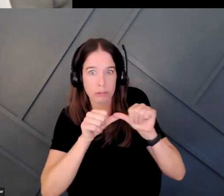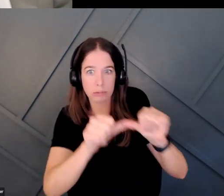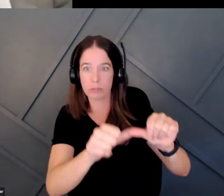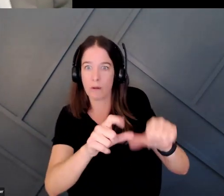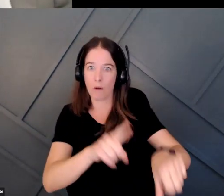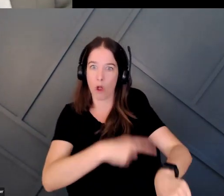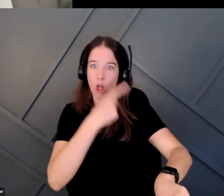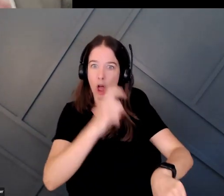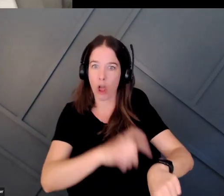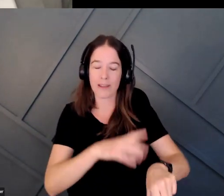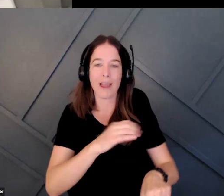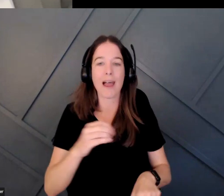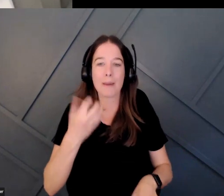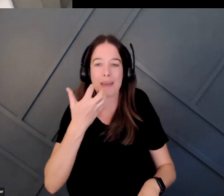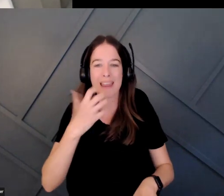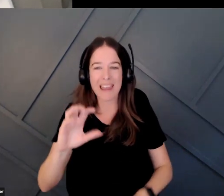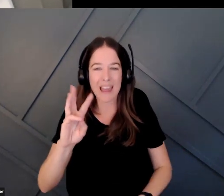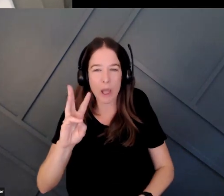waves.